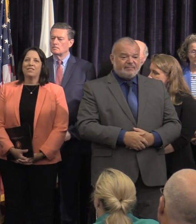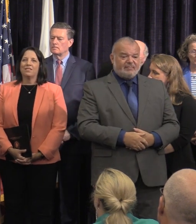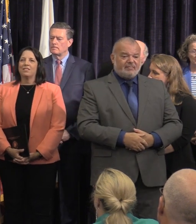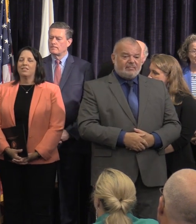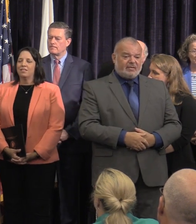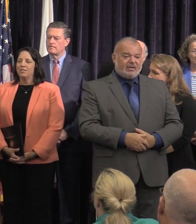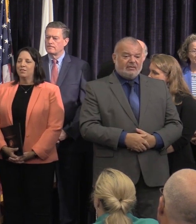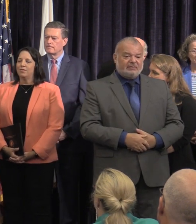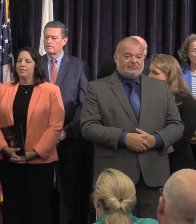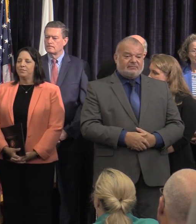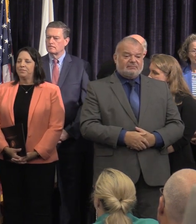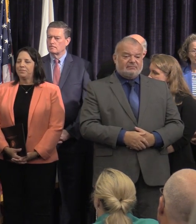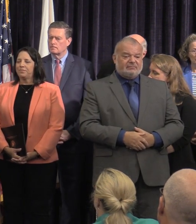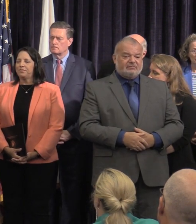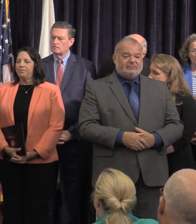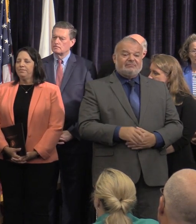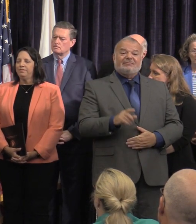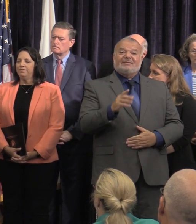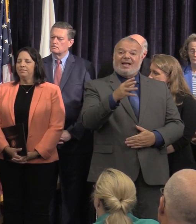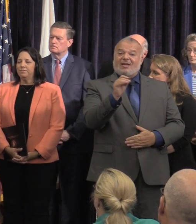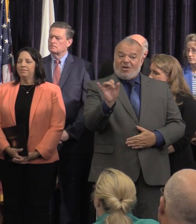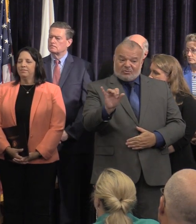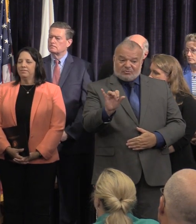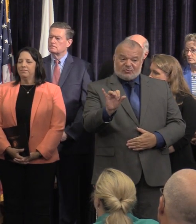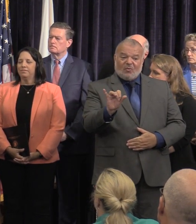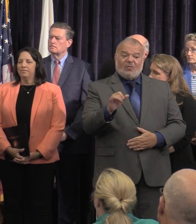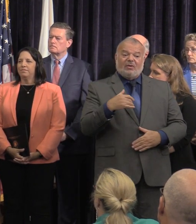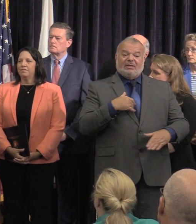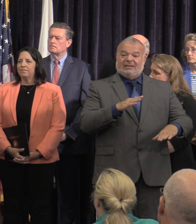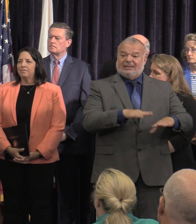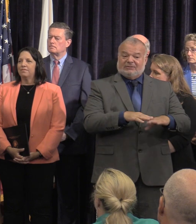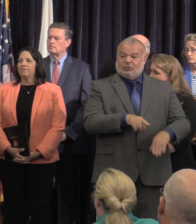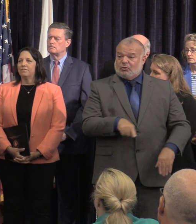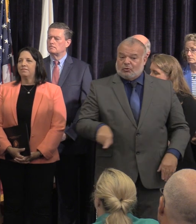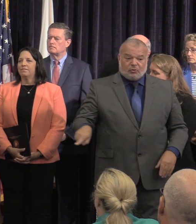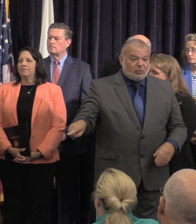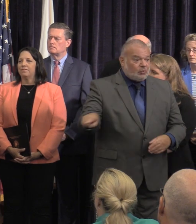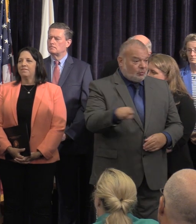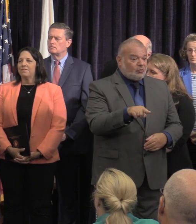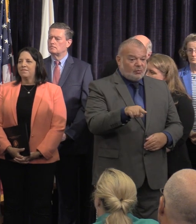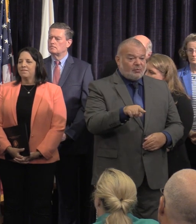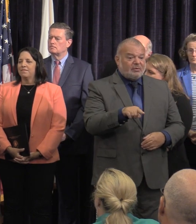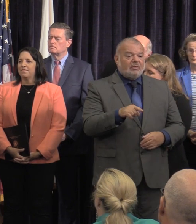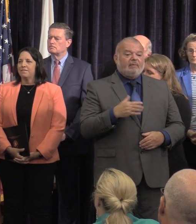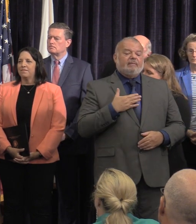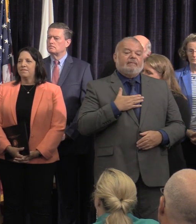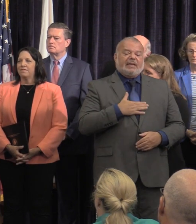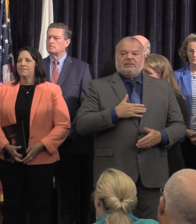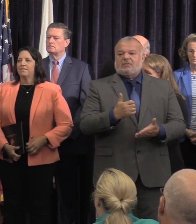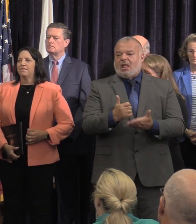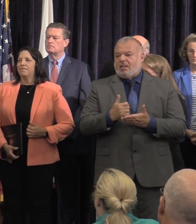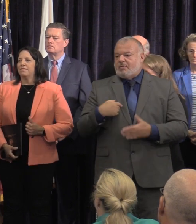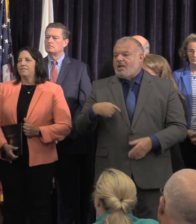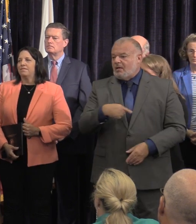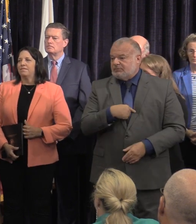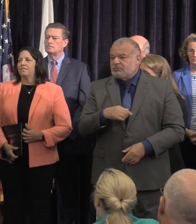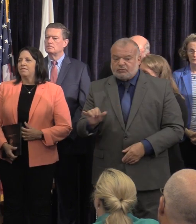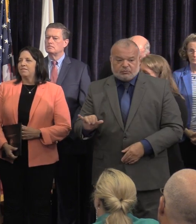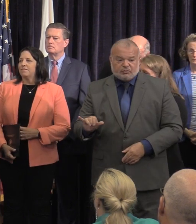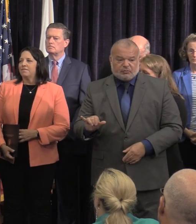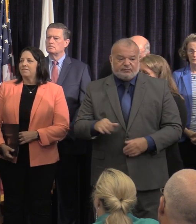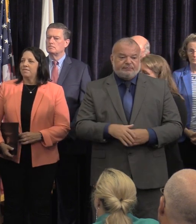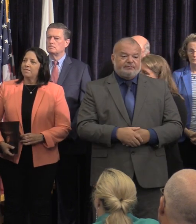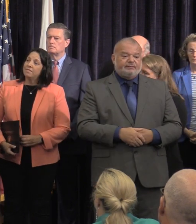we're calling on everyone in Massachusetts to come together, help us meet this moment in our state, and offer a helping